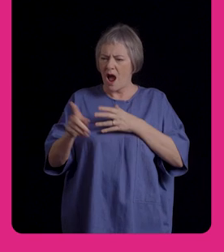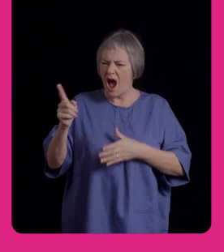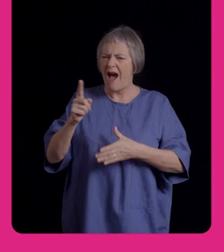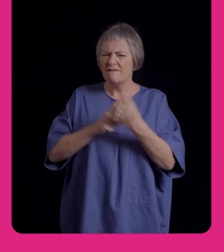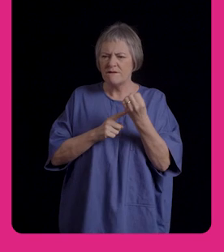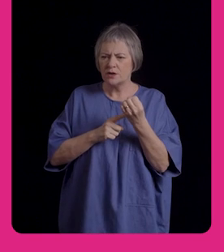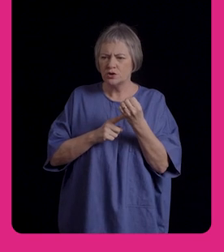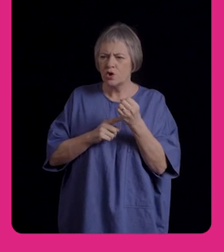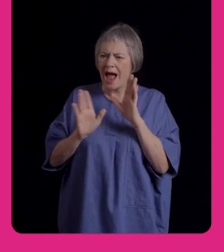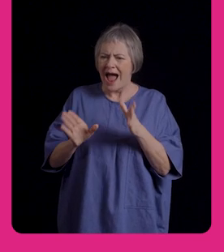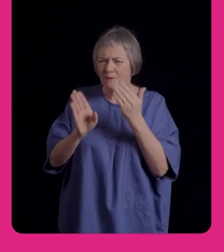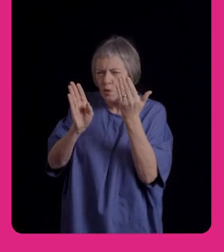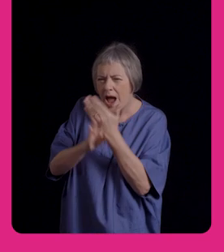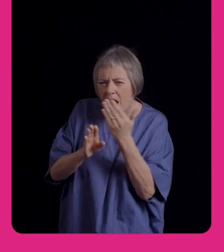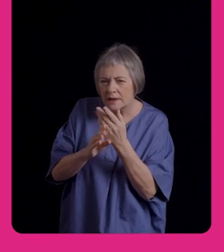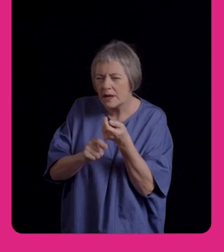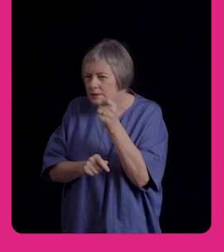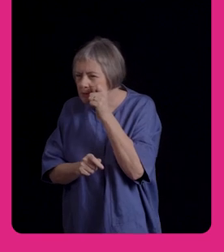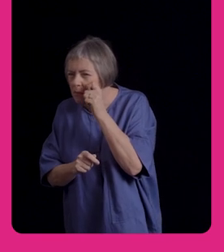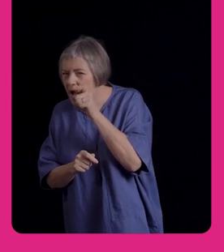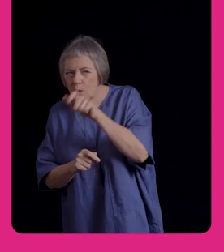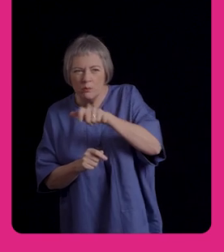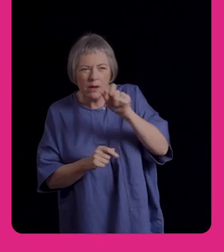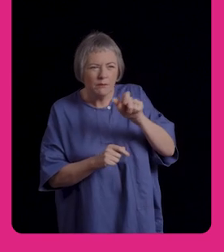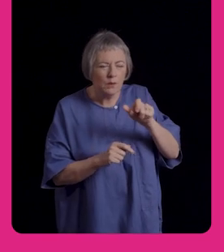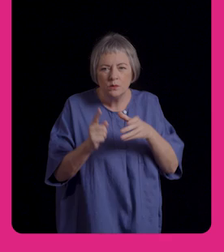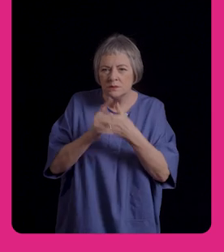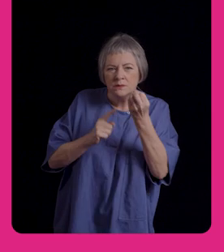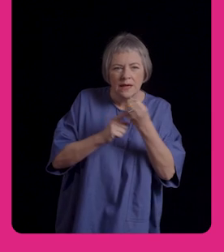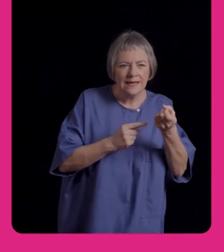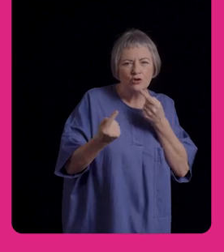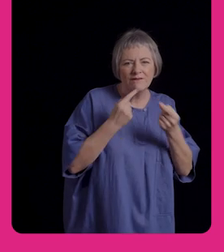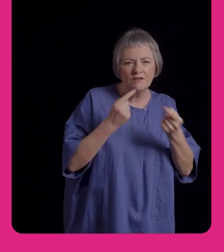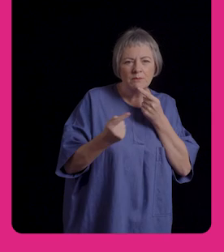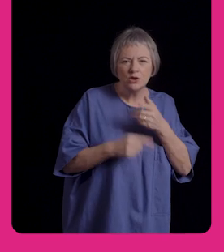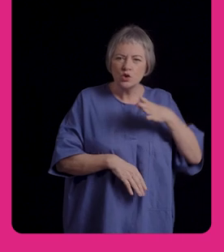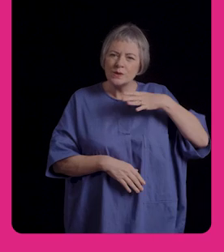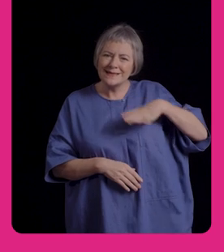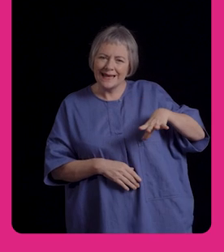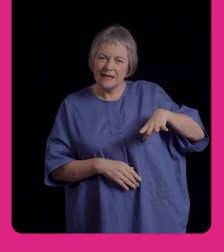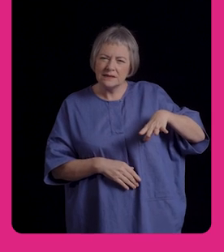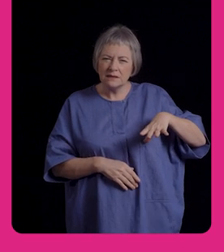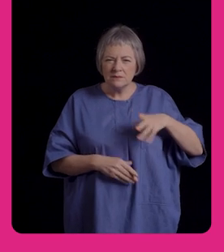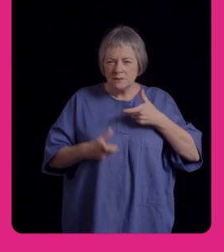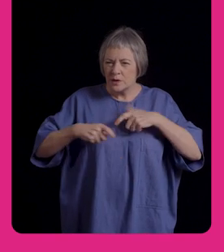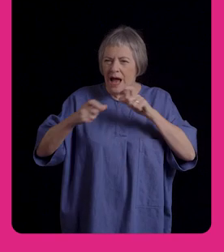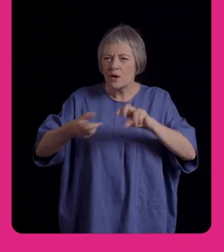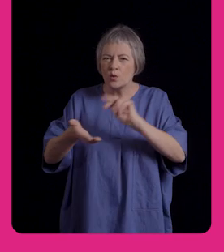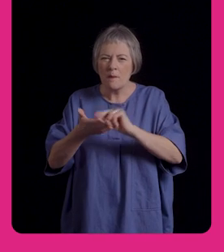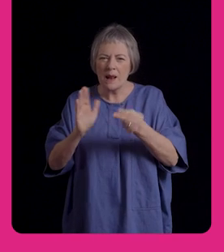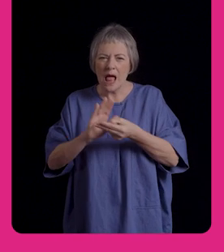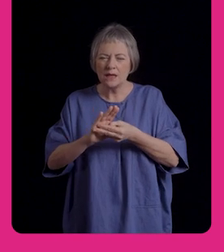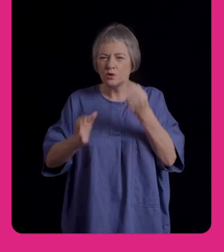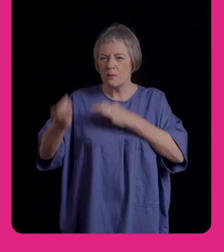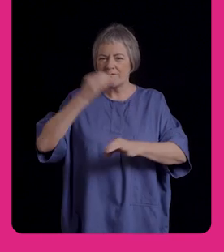discovered that often you have to hide and spy on people to get the kind of information that you need to acquire to carry out the plans you're planning